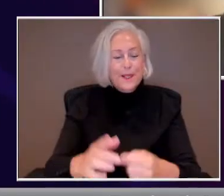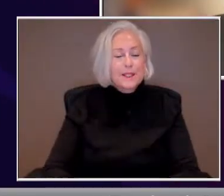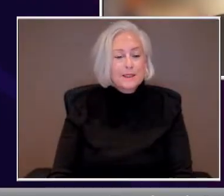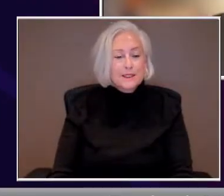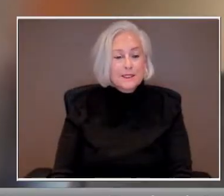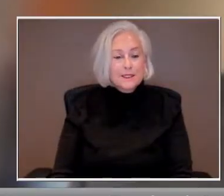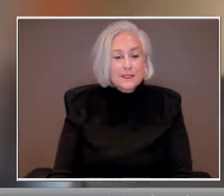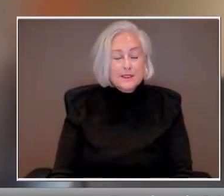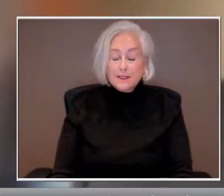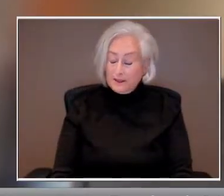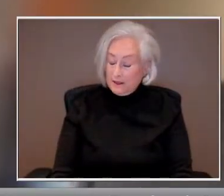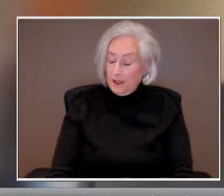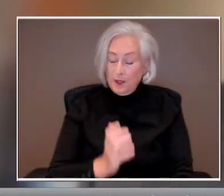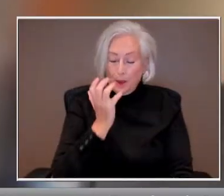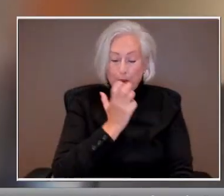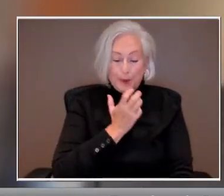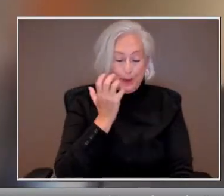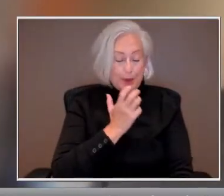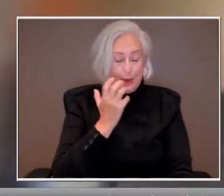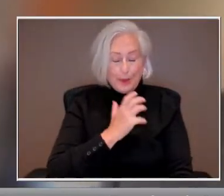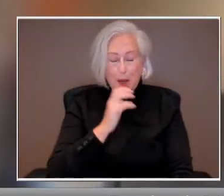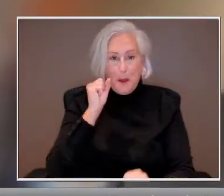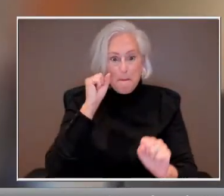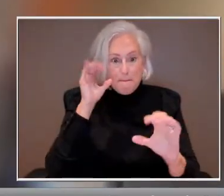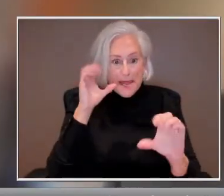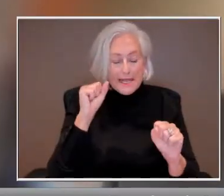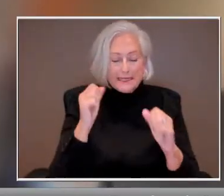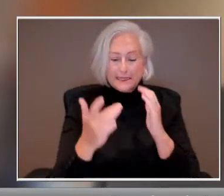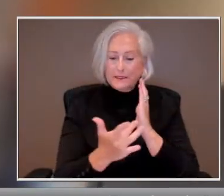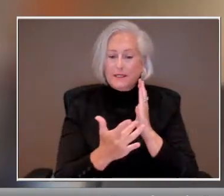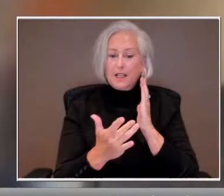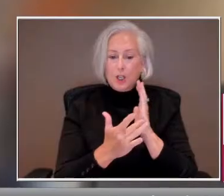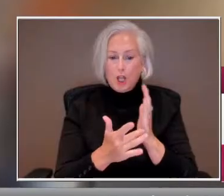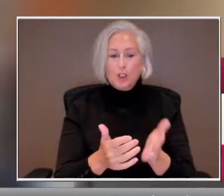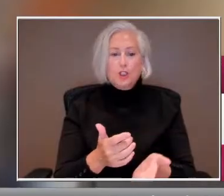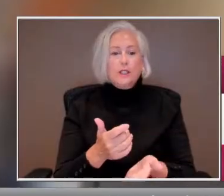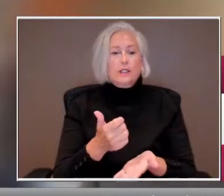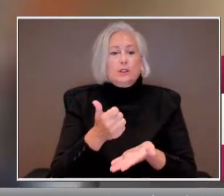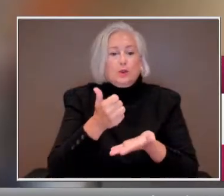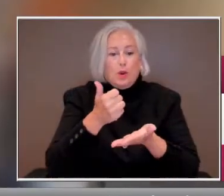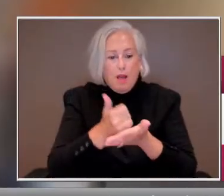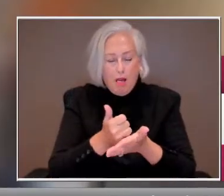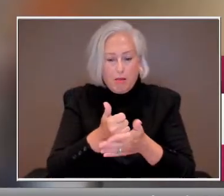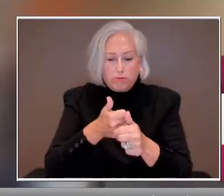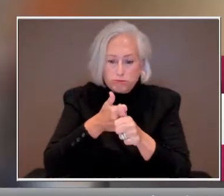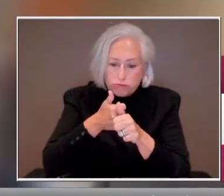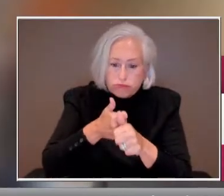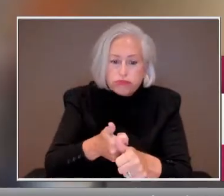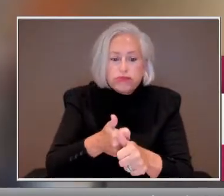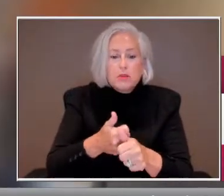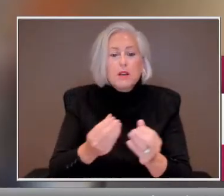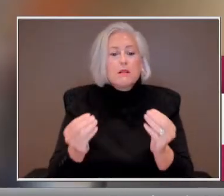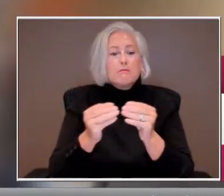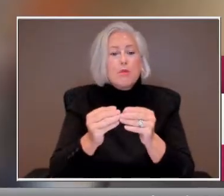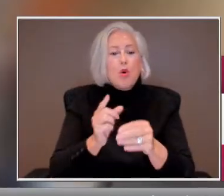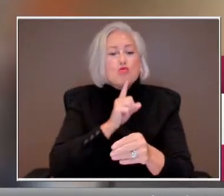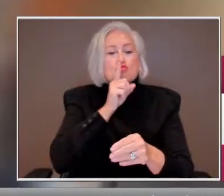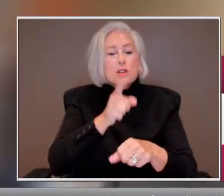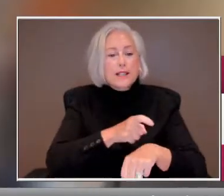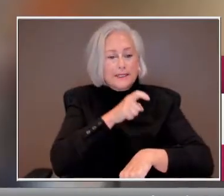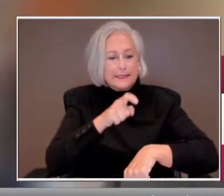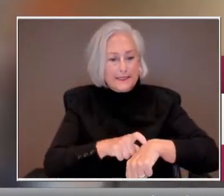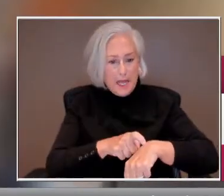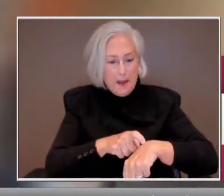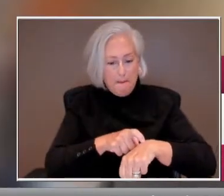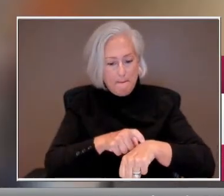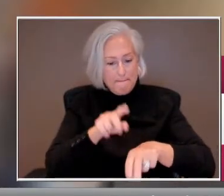It's been amazing to have this technology to be able to actually keep a little bit more real-time monitoring